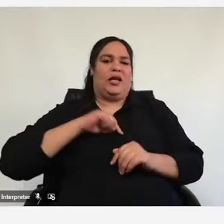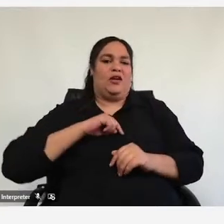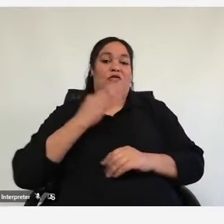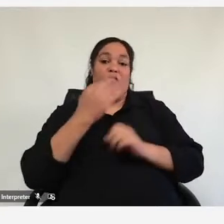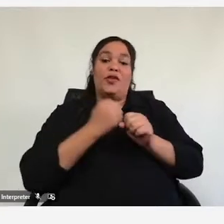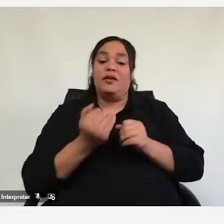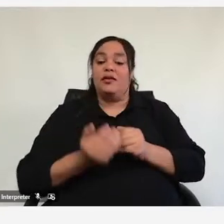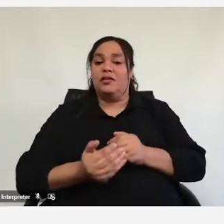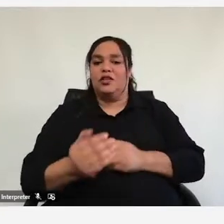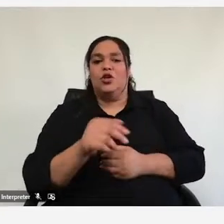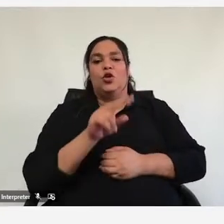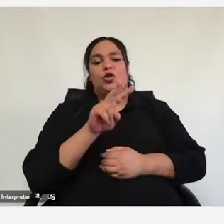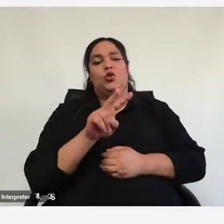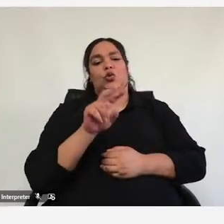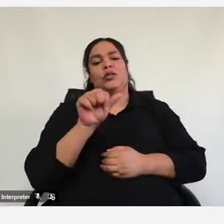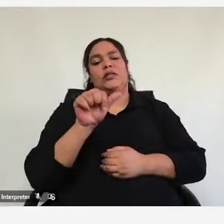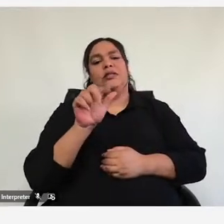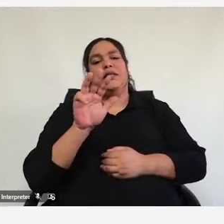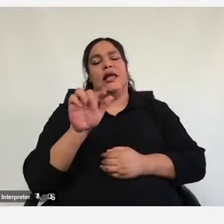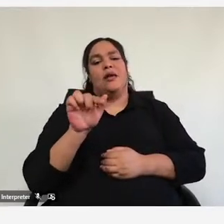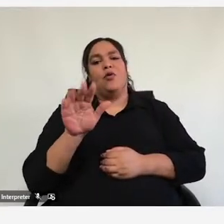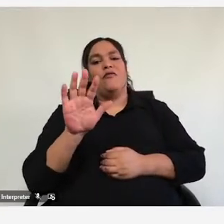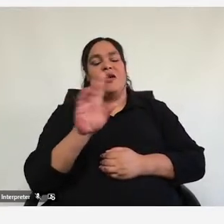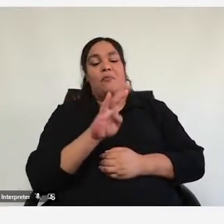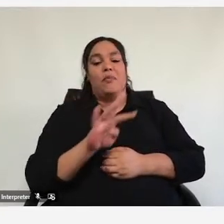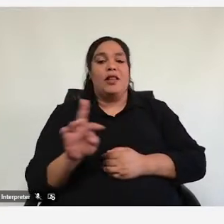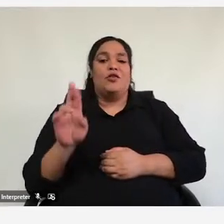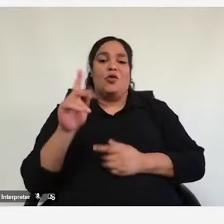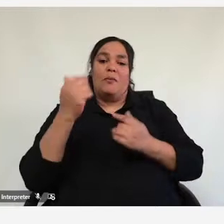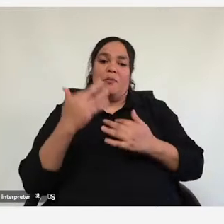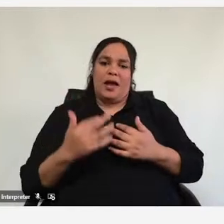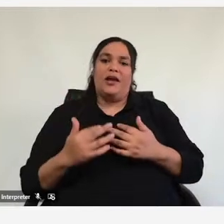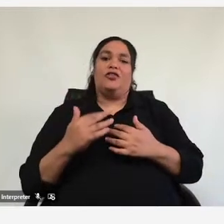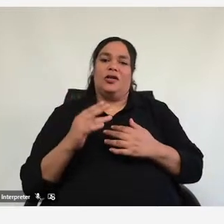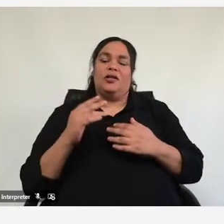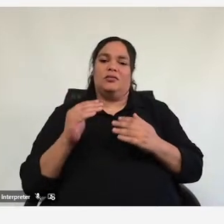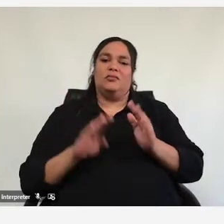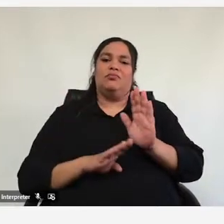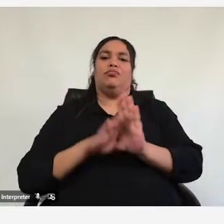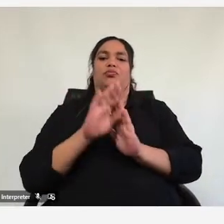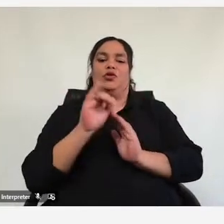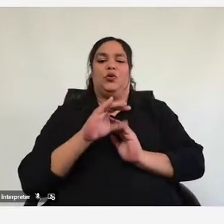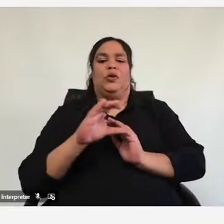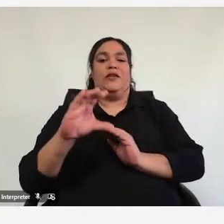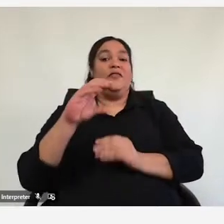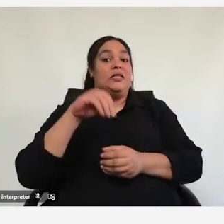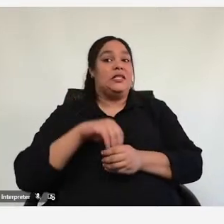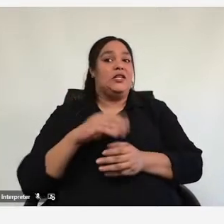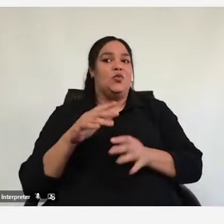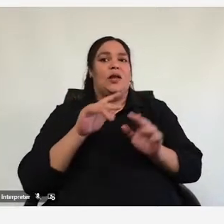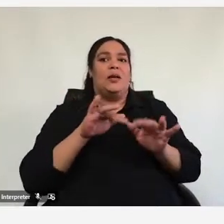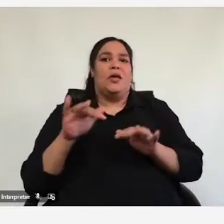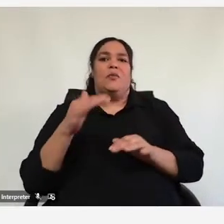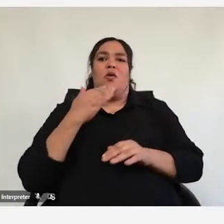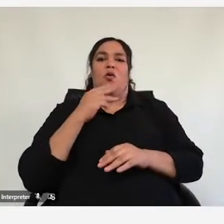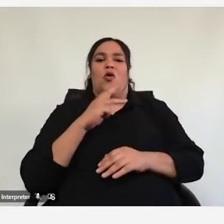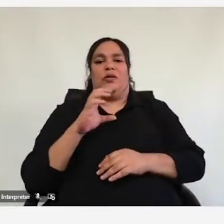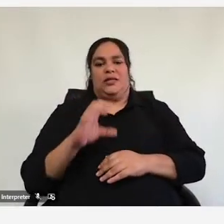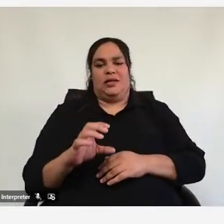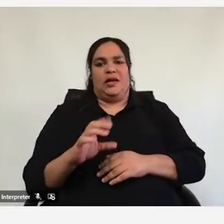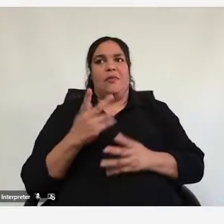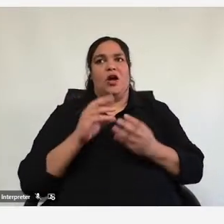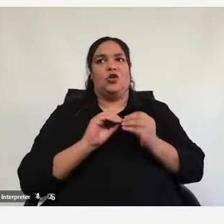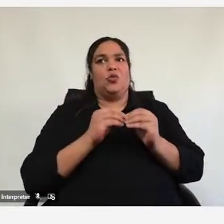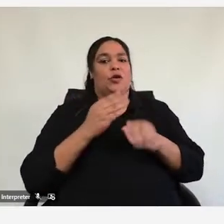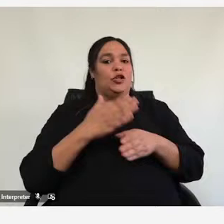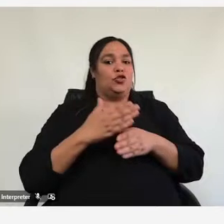years, 269.5 billion rand budget will step up to invest in the people of the Western Cape, creating